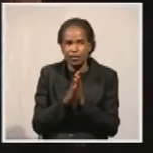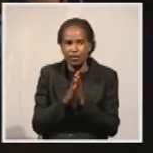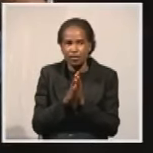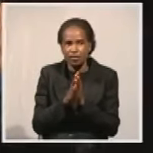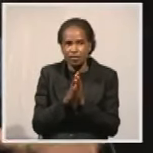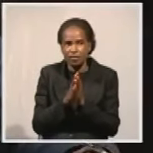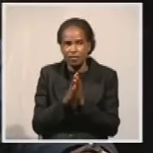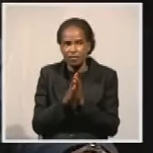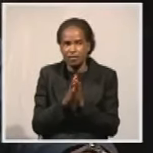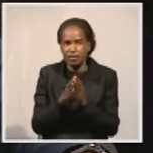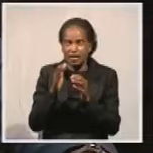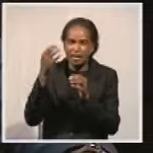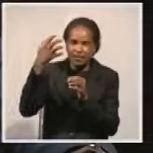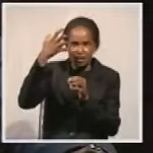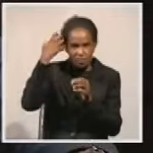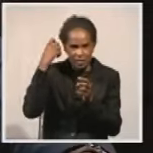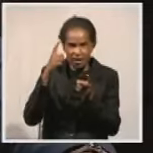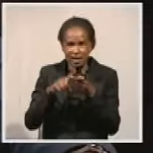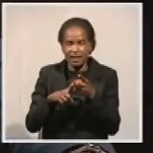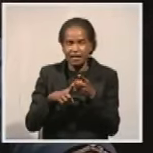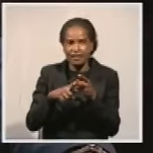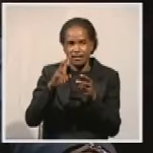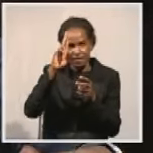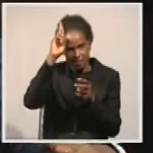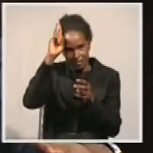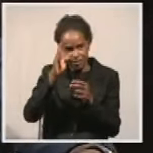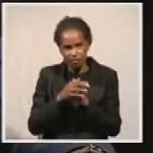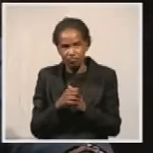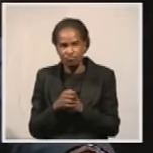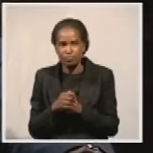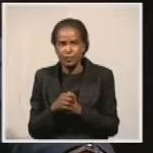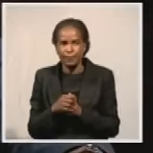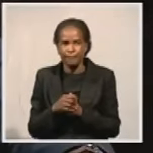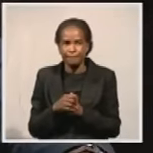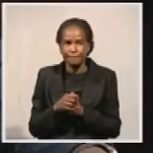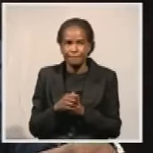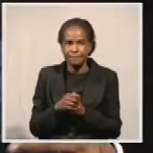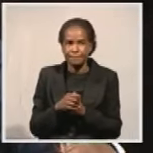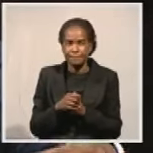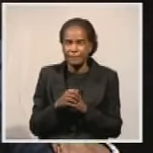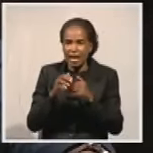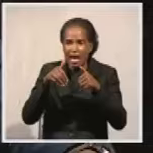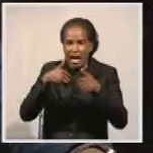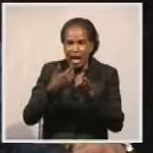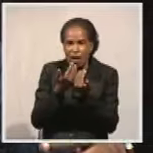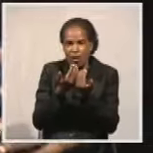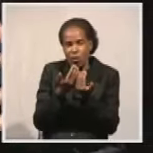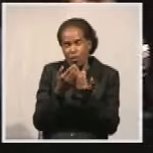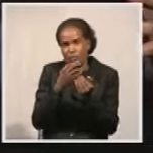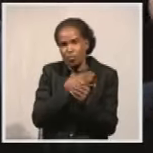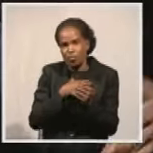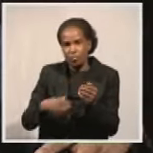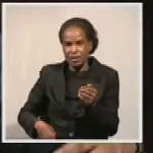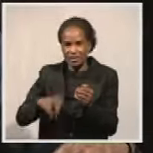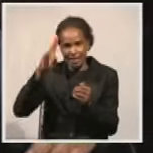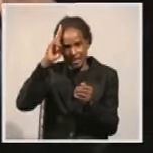Hage, now, of course, President Nujoma, and then and him as a prime minister. Yeah. Reflect on that a bit. What was the leadership style like? And, of course, now you have